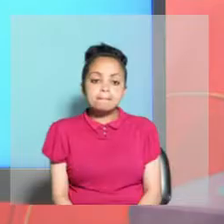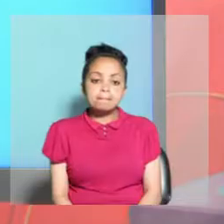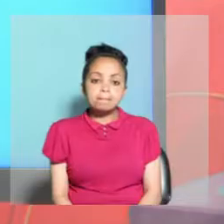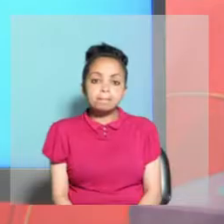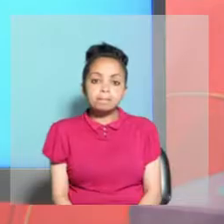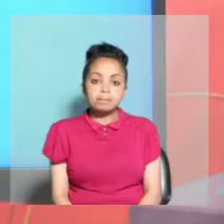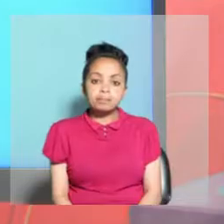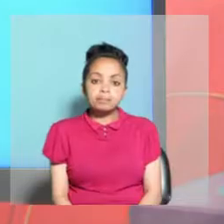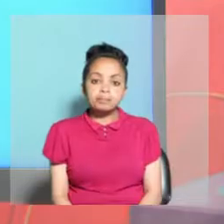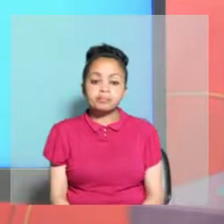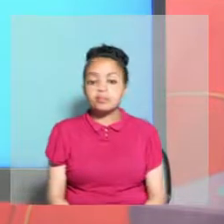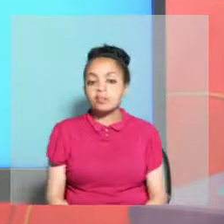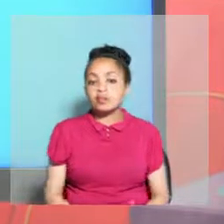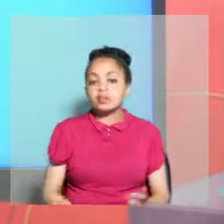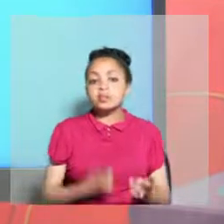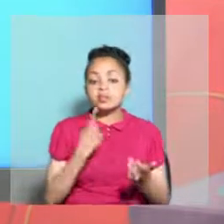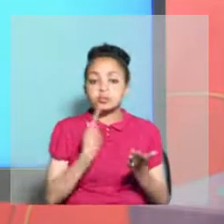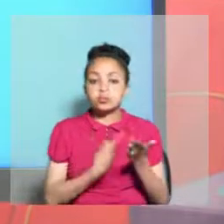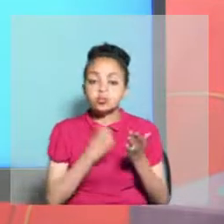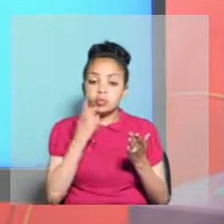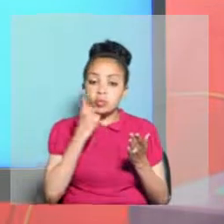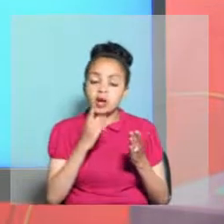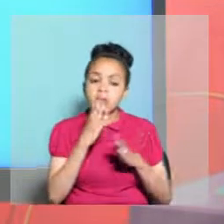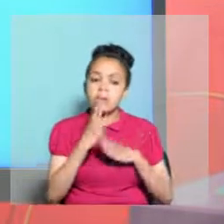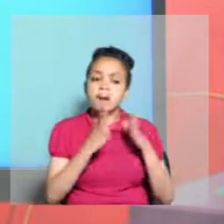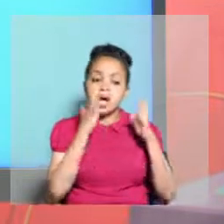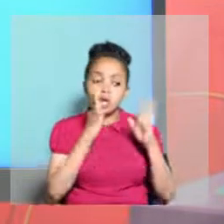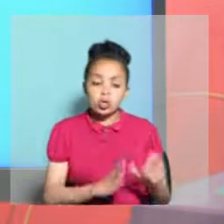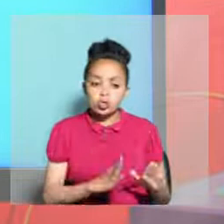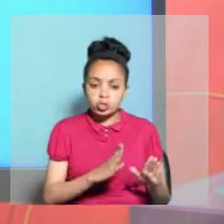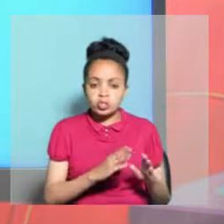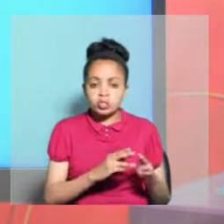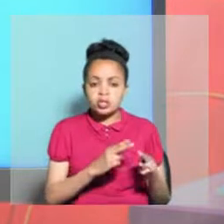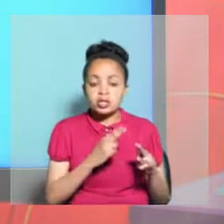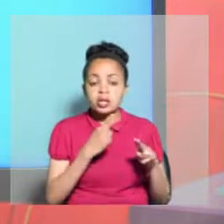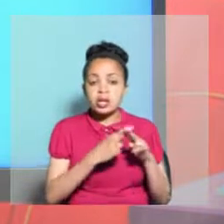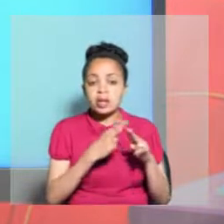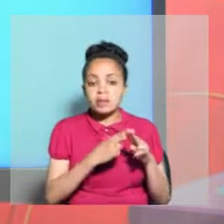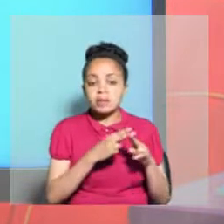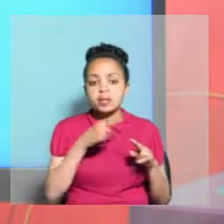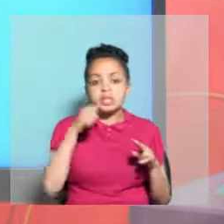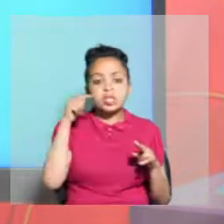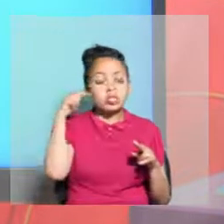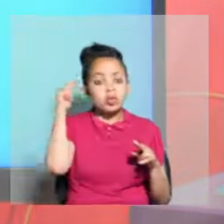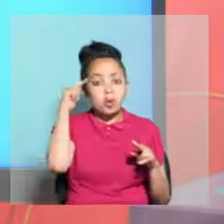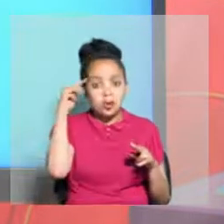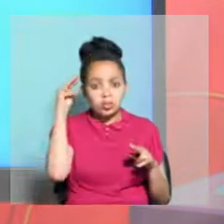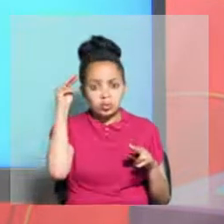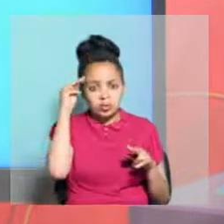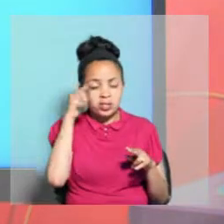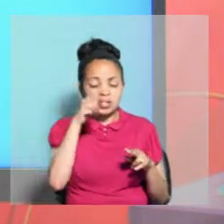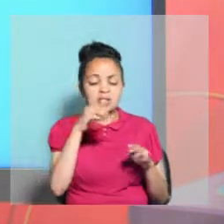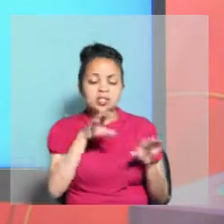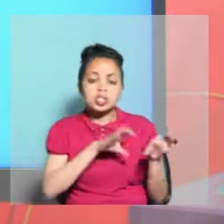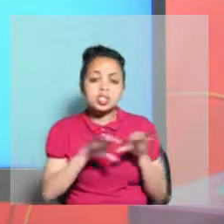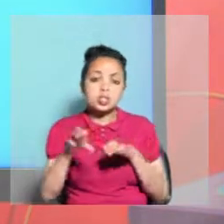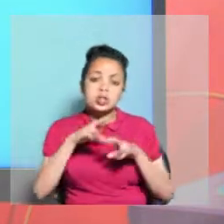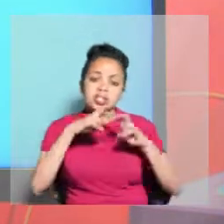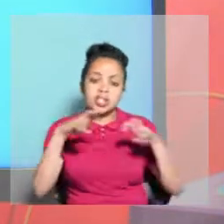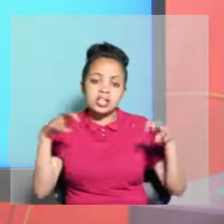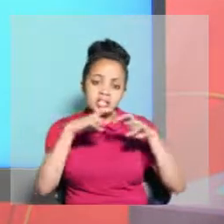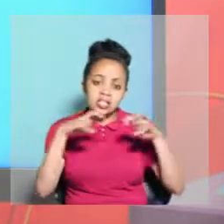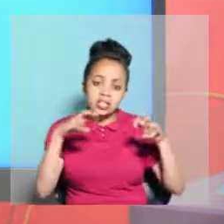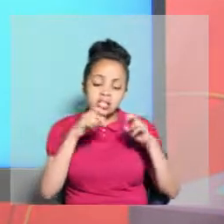There is one honorable biologist called Thomas Hart Morgan that carry out a research